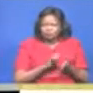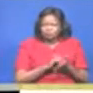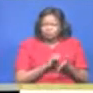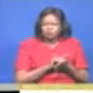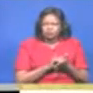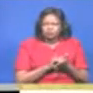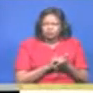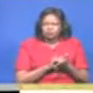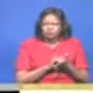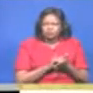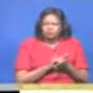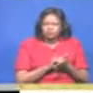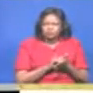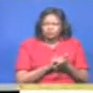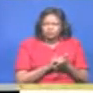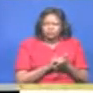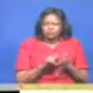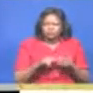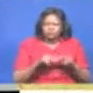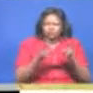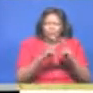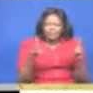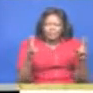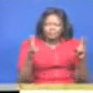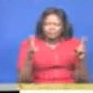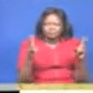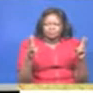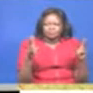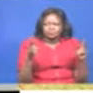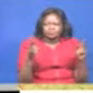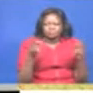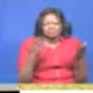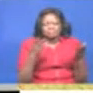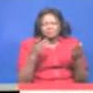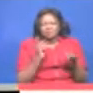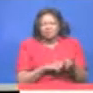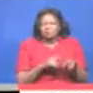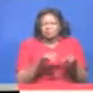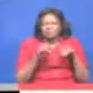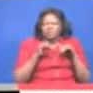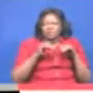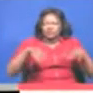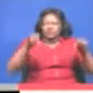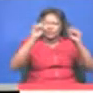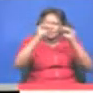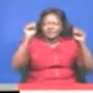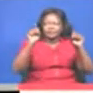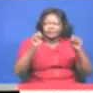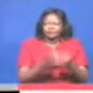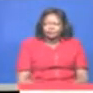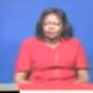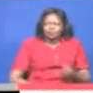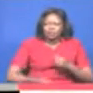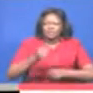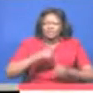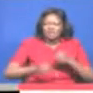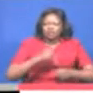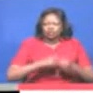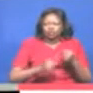tuendelee kukaa kwa amani hata kama bado tunangojea president. Tuko katika hatua ya